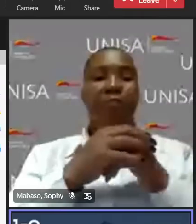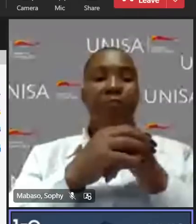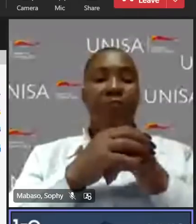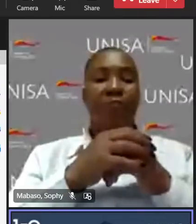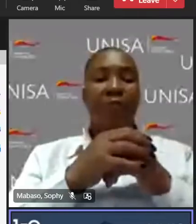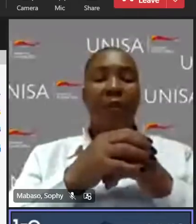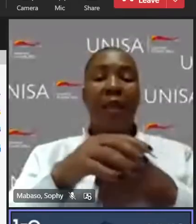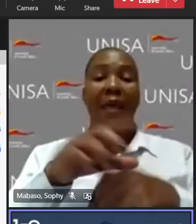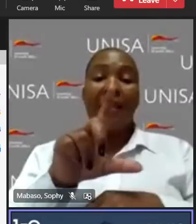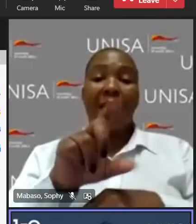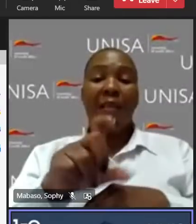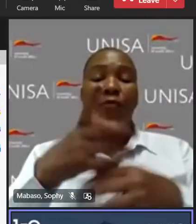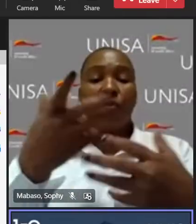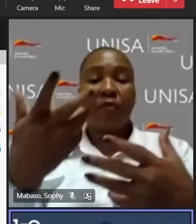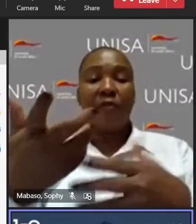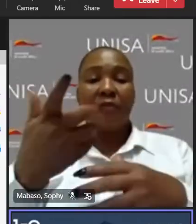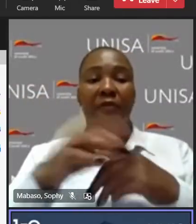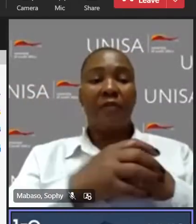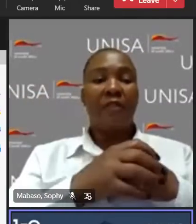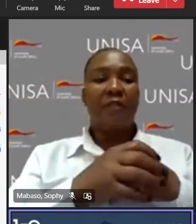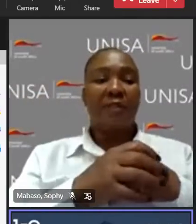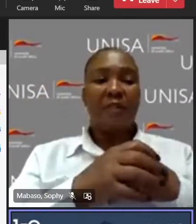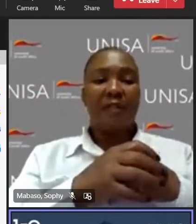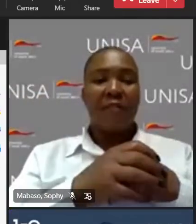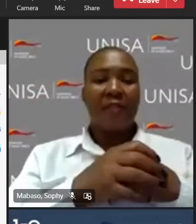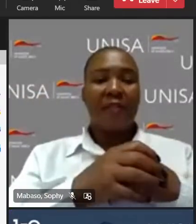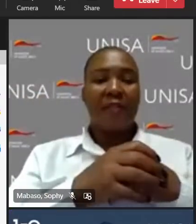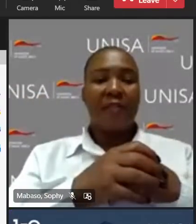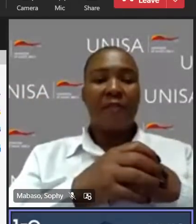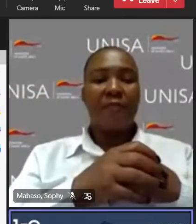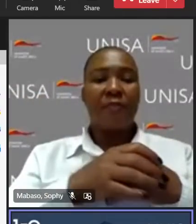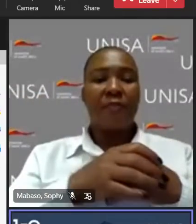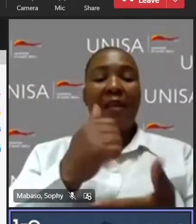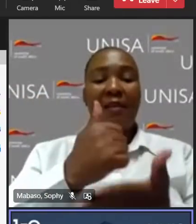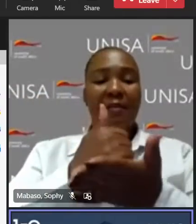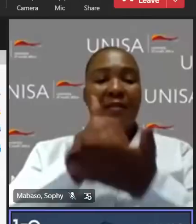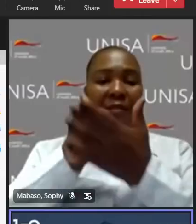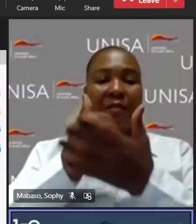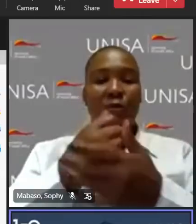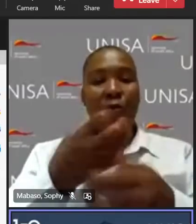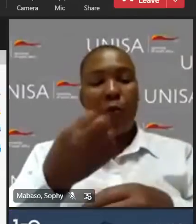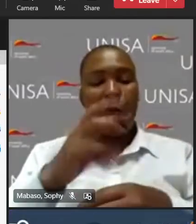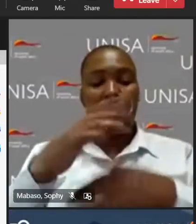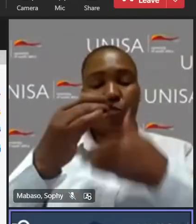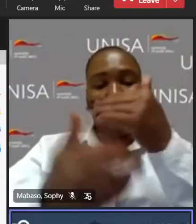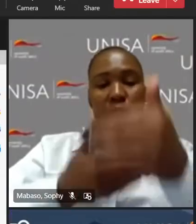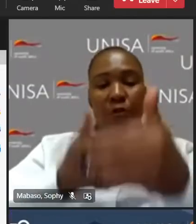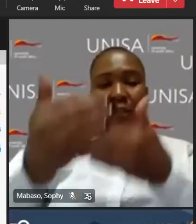click on Advisor's Assistance or to continue.